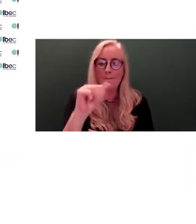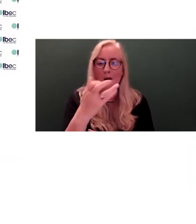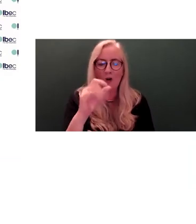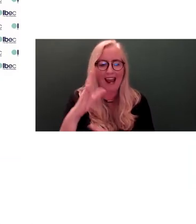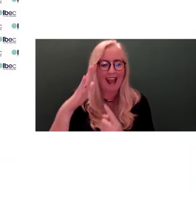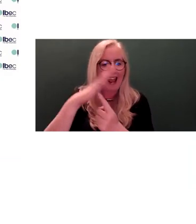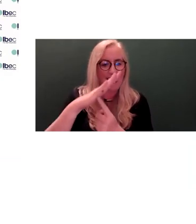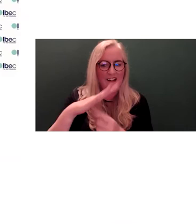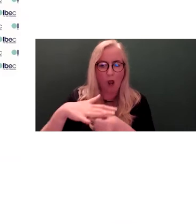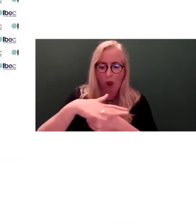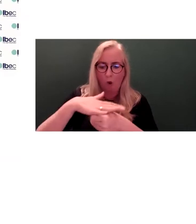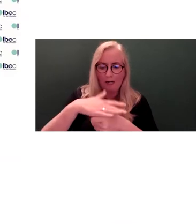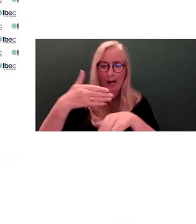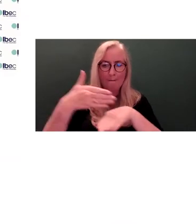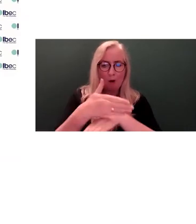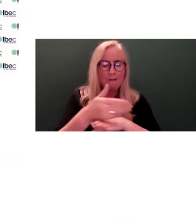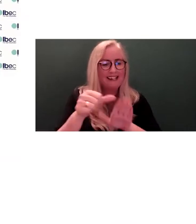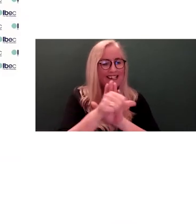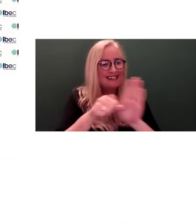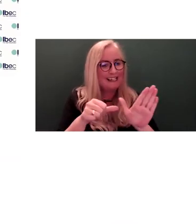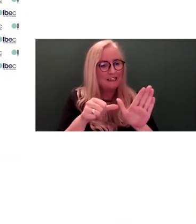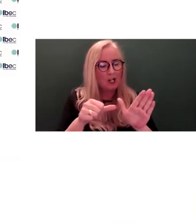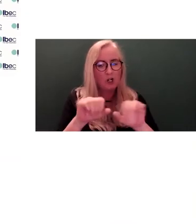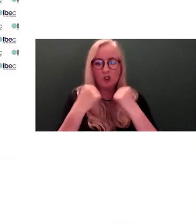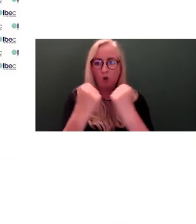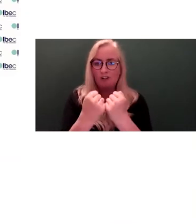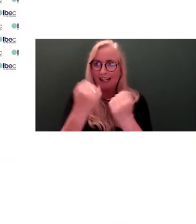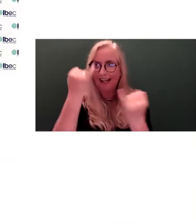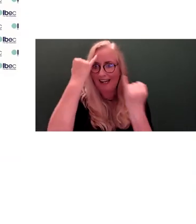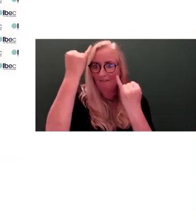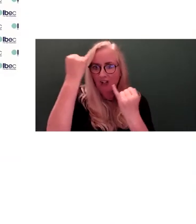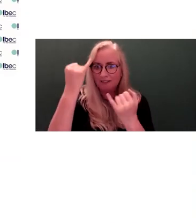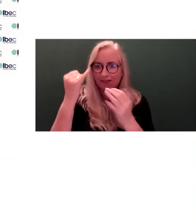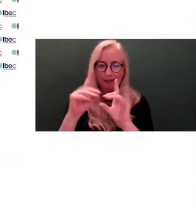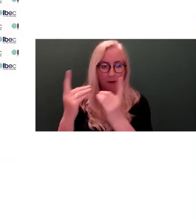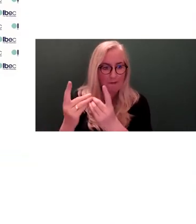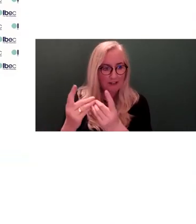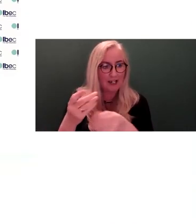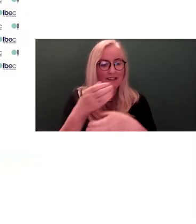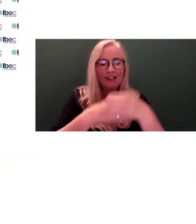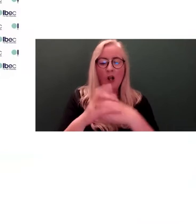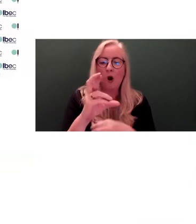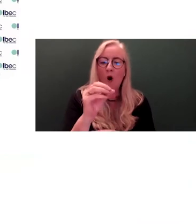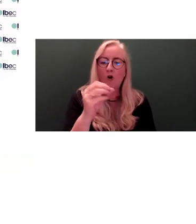their local employment skills and social innovation division. And in place of Ronan Hessian, we have Dermot